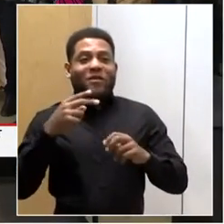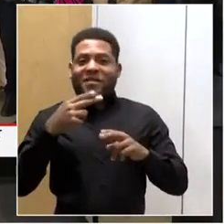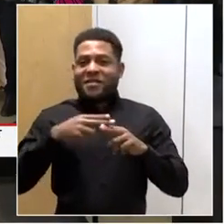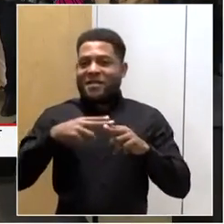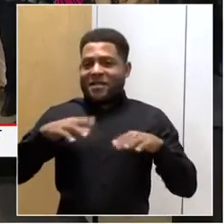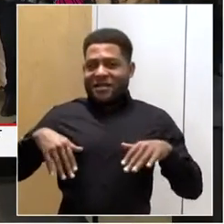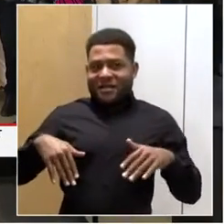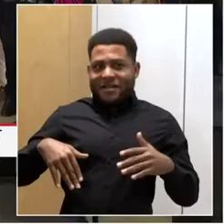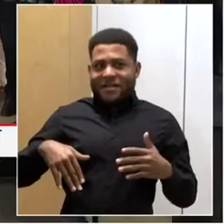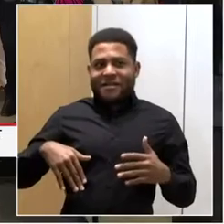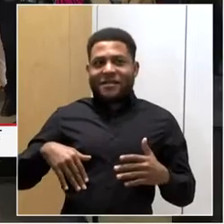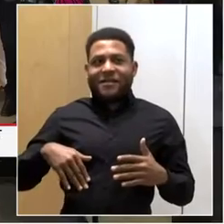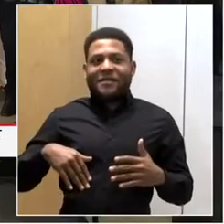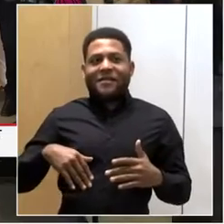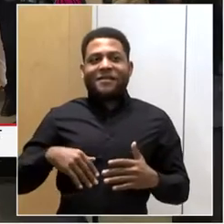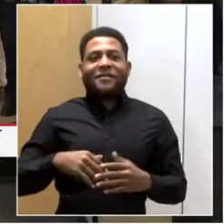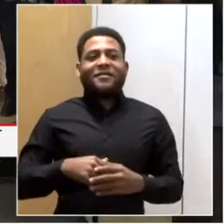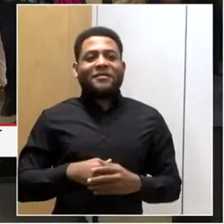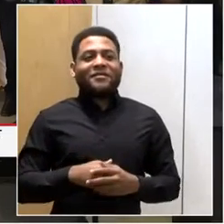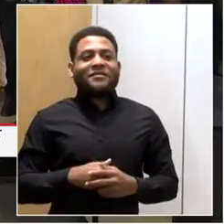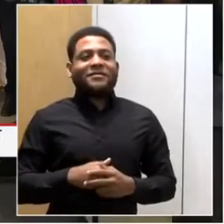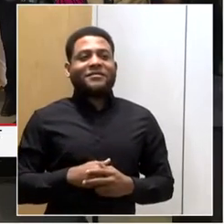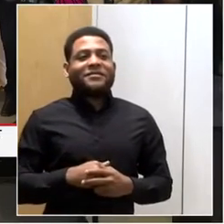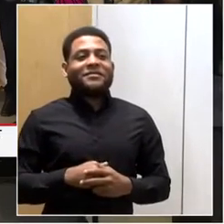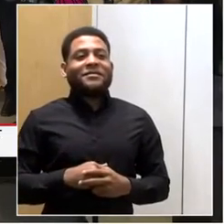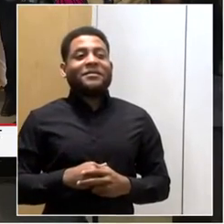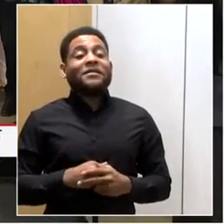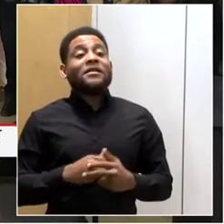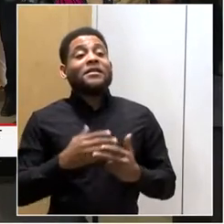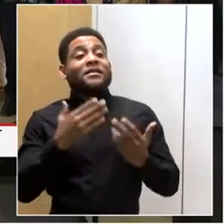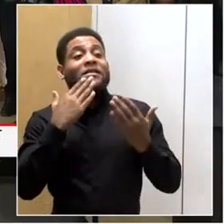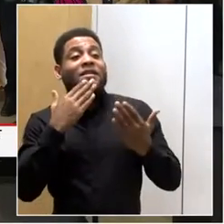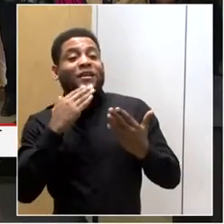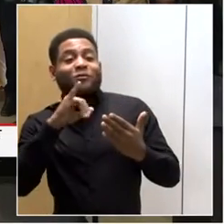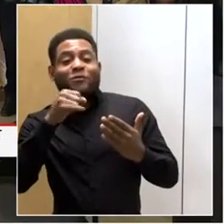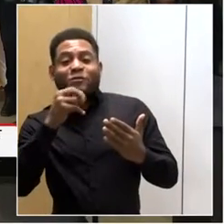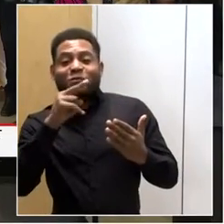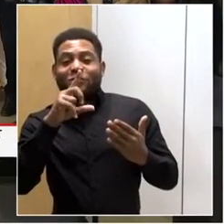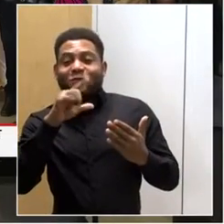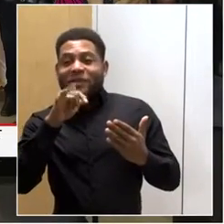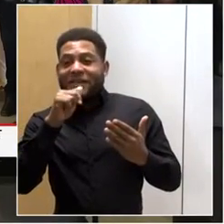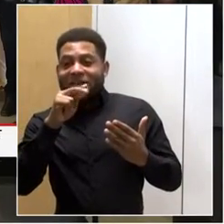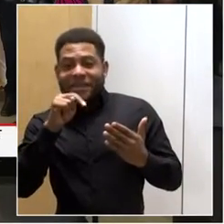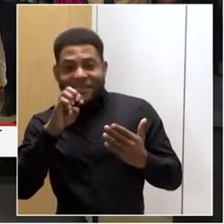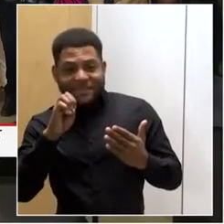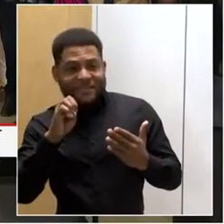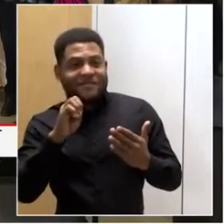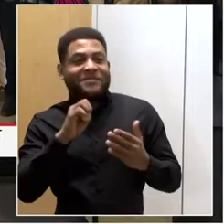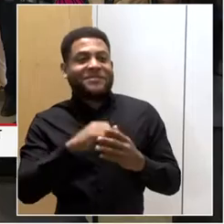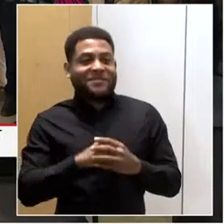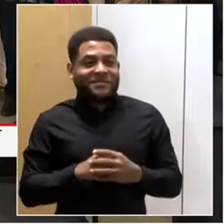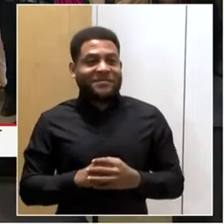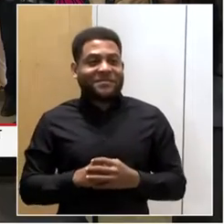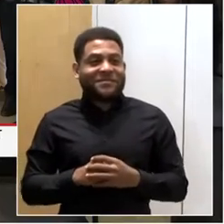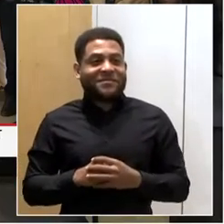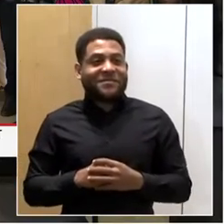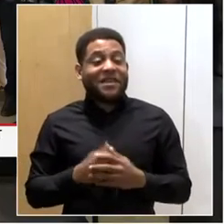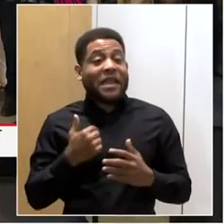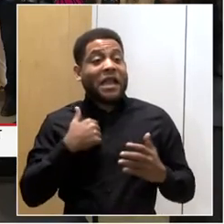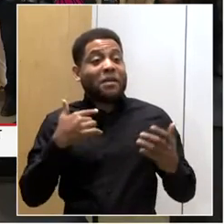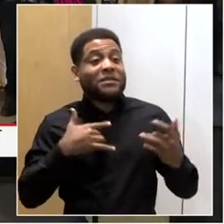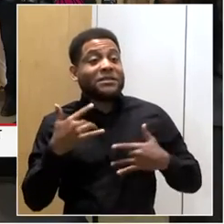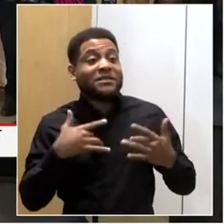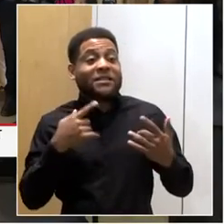we're going to know soon. So thank you. Thank you, Julianne. And it brings me also pleasure to announce the